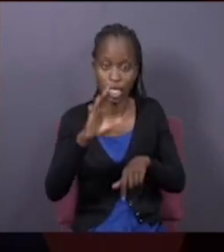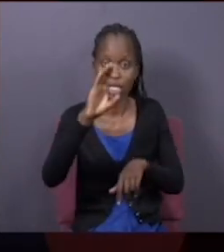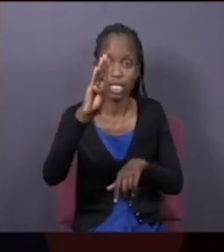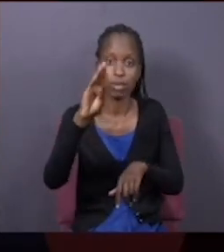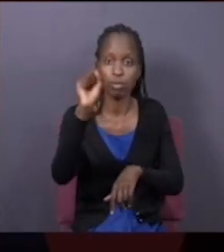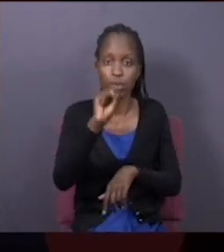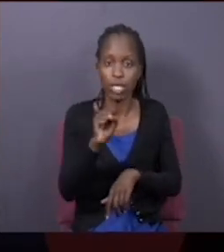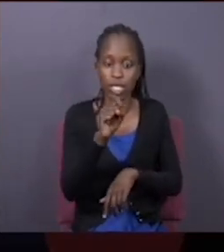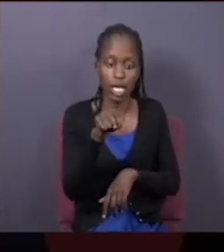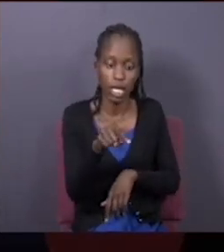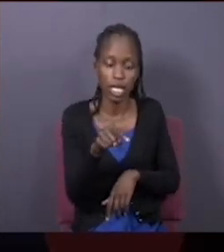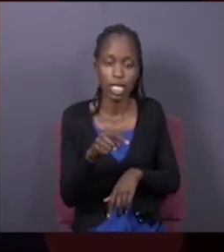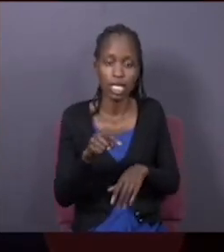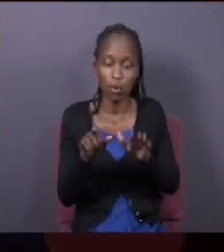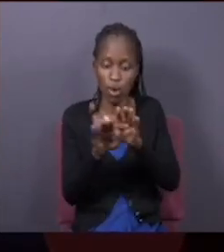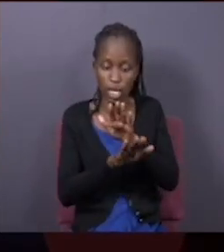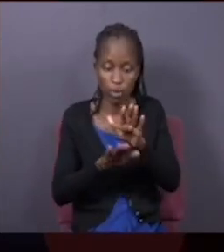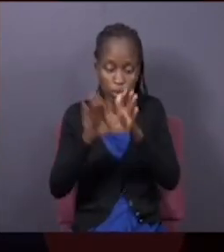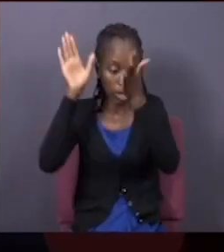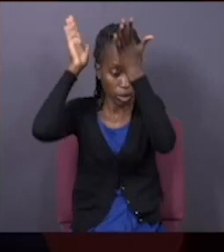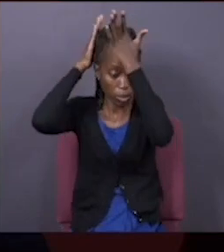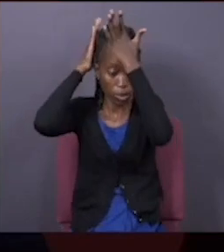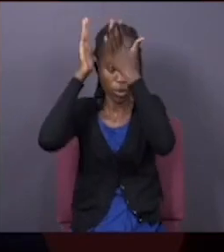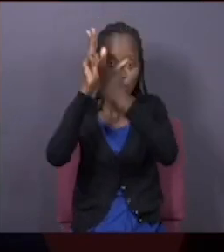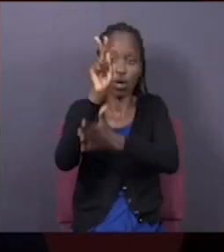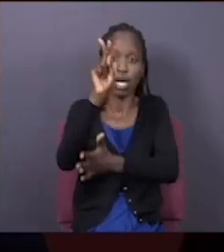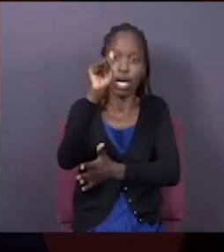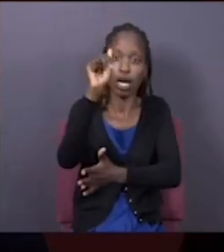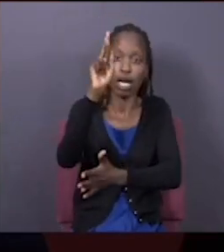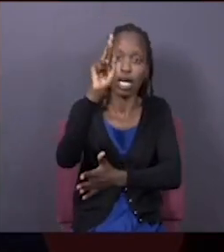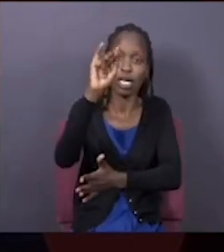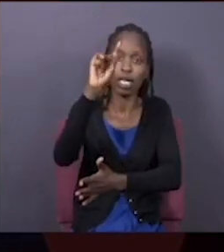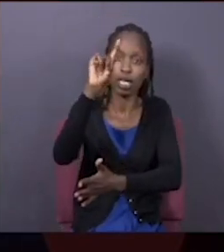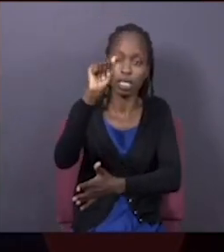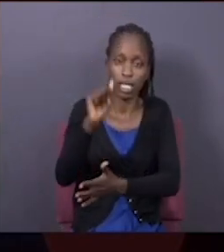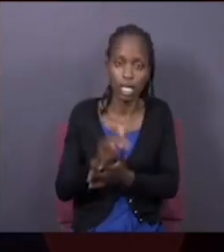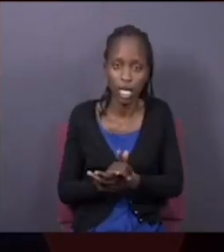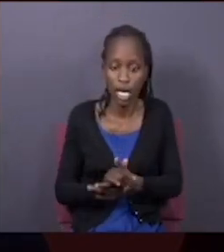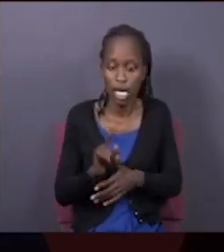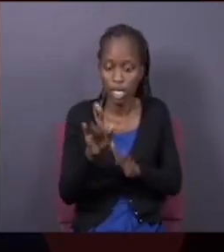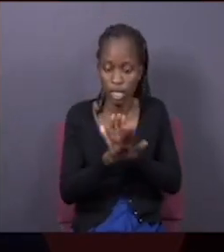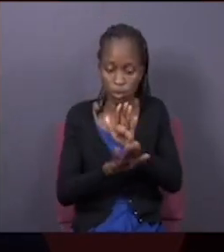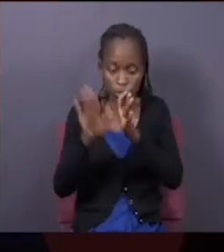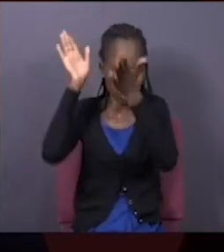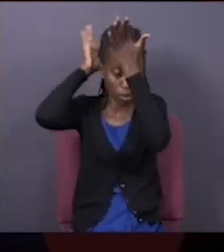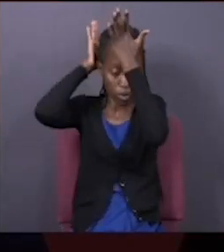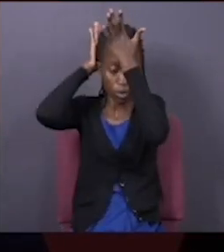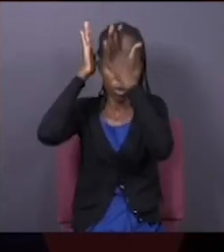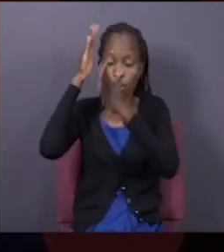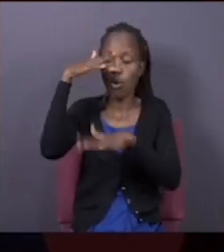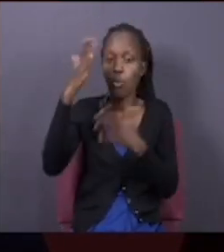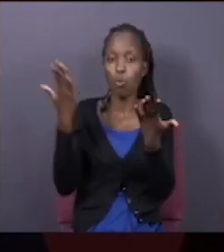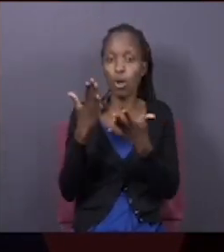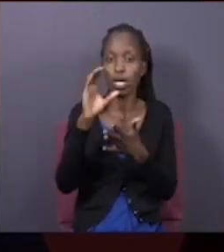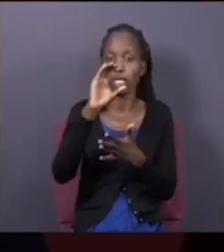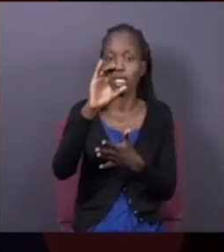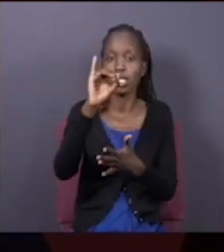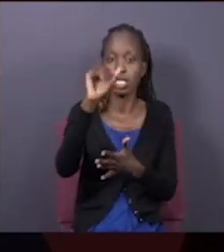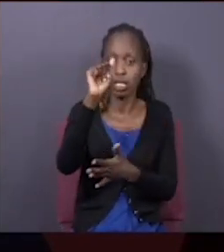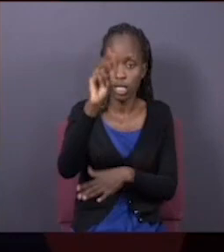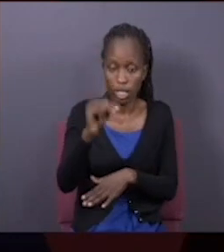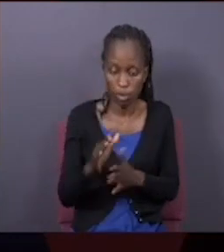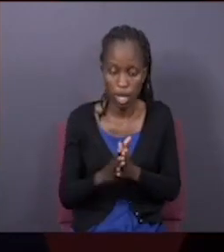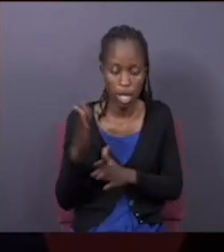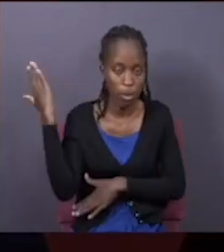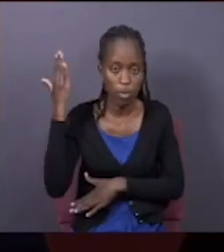CBS. This is our Deputy Bishop Karita Bagara, and he's a Deputy Bishop at Sitam. He'll be speaking to